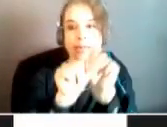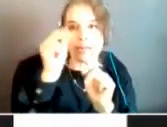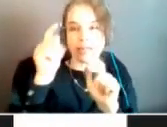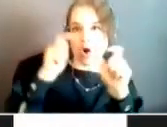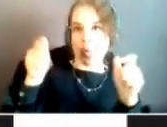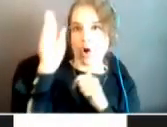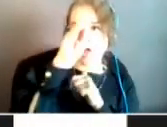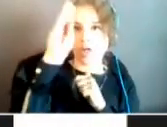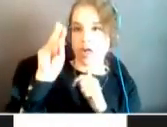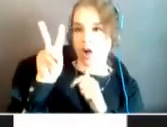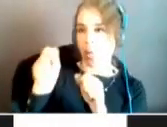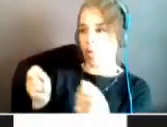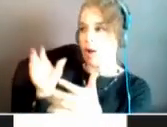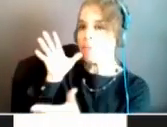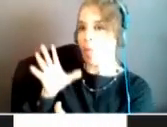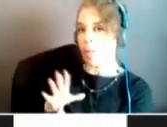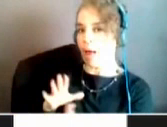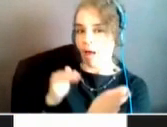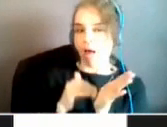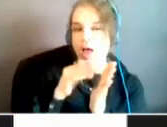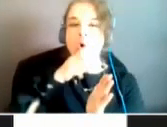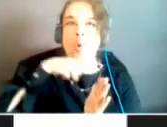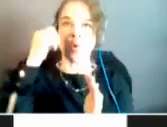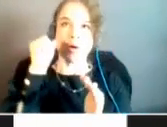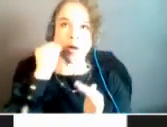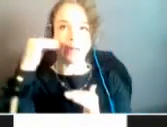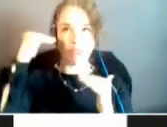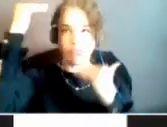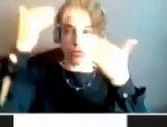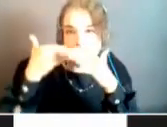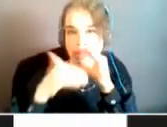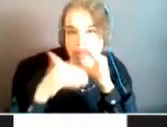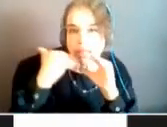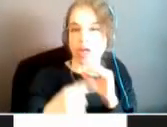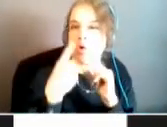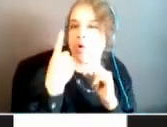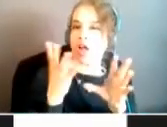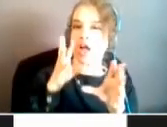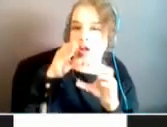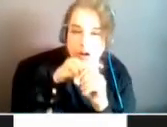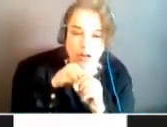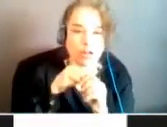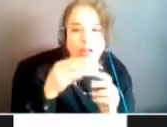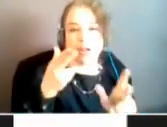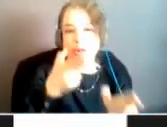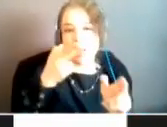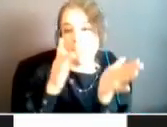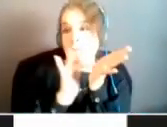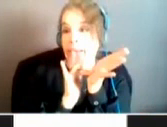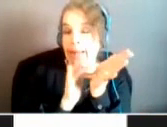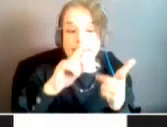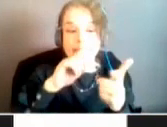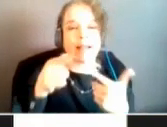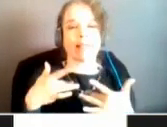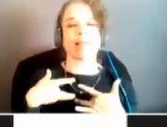greater percentage versus women. Often older adults may have access to lethal means, including firearms and medications, and